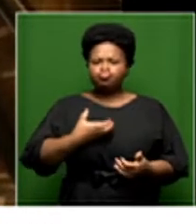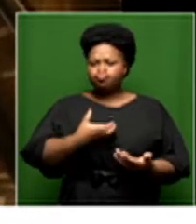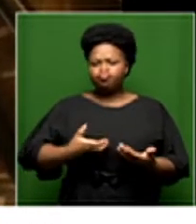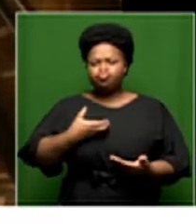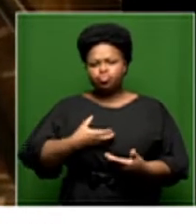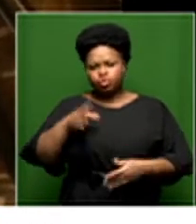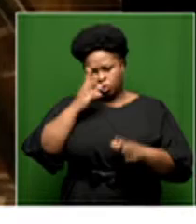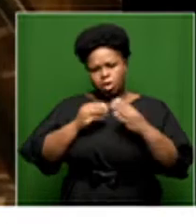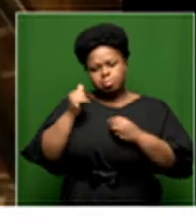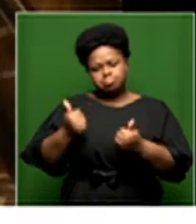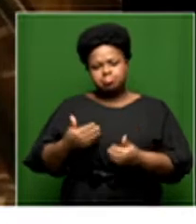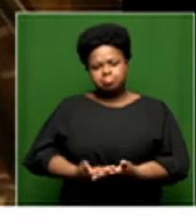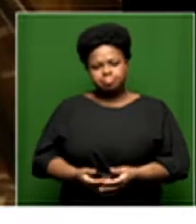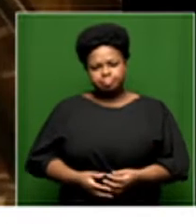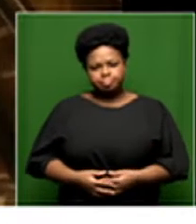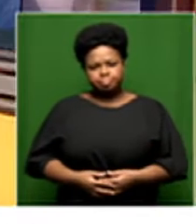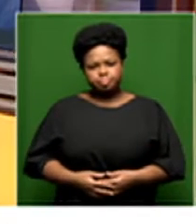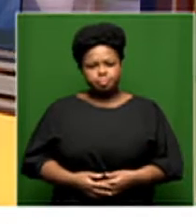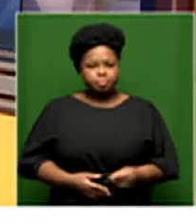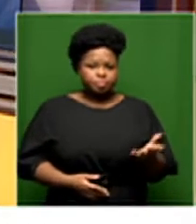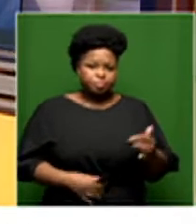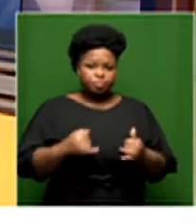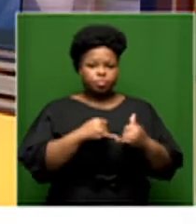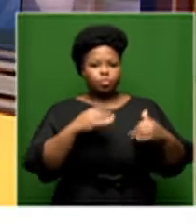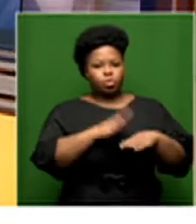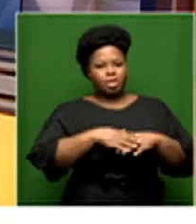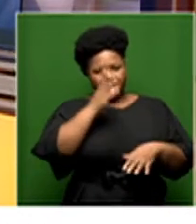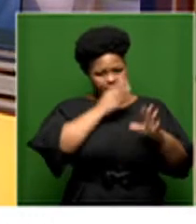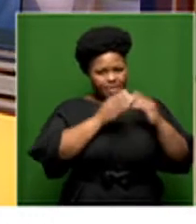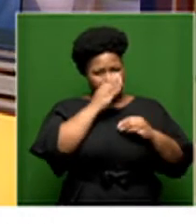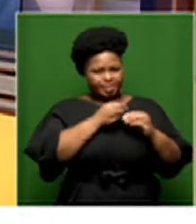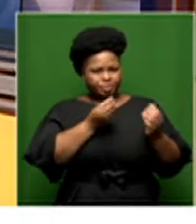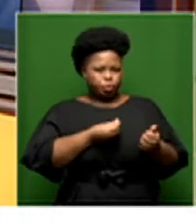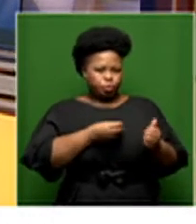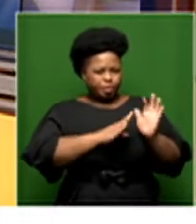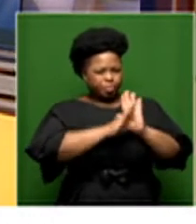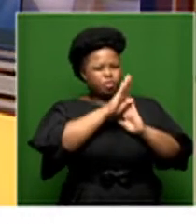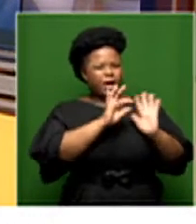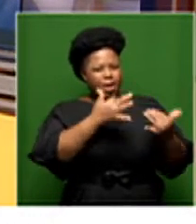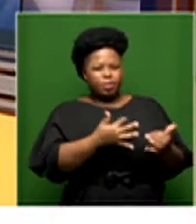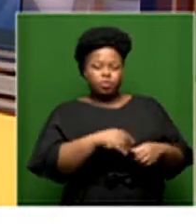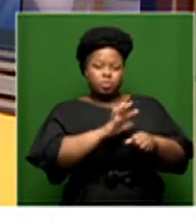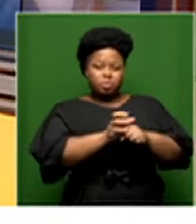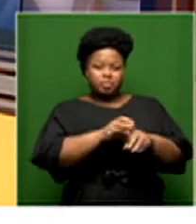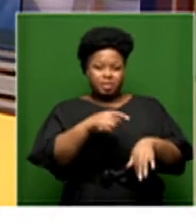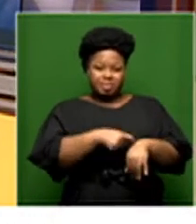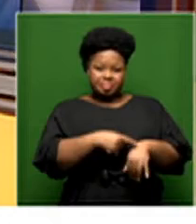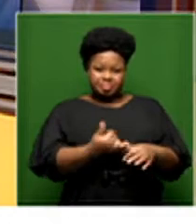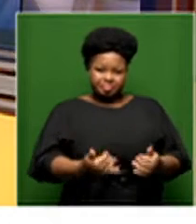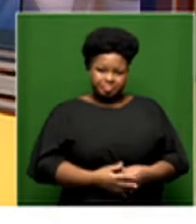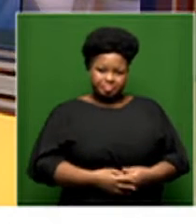learning environment for that student. And how can online learning be enhanced in the era of COVID-19?